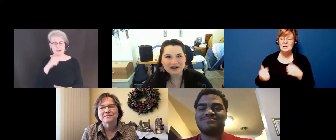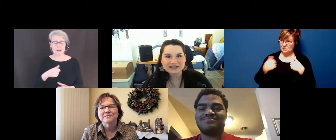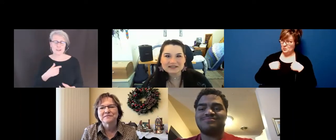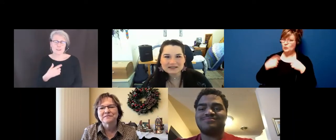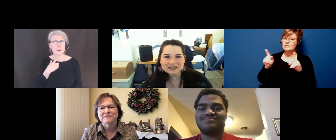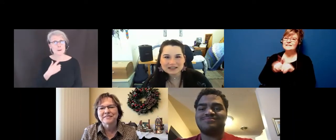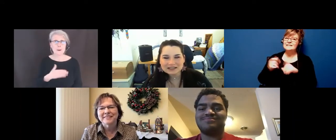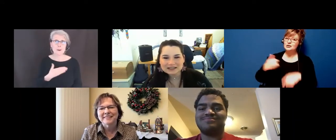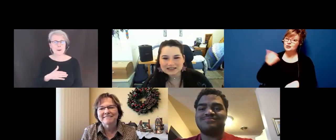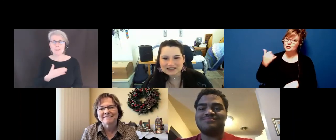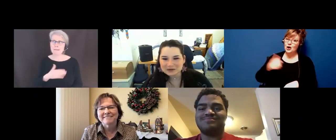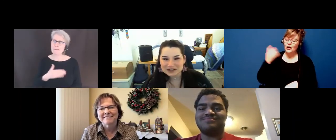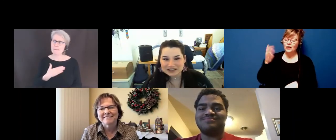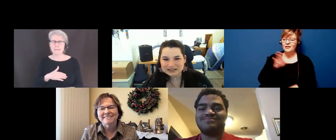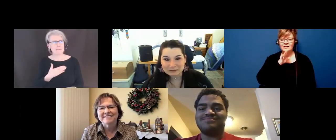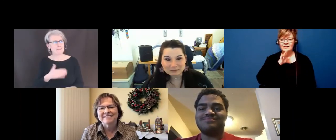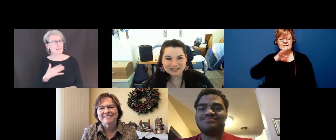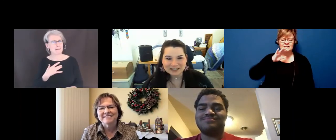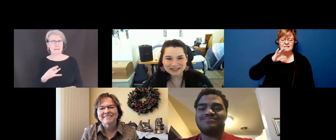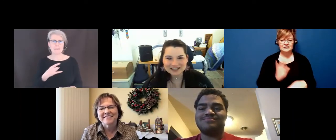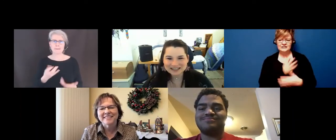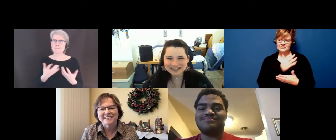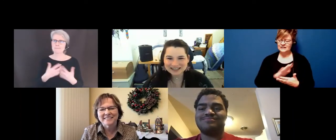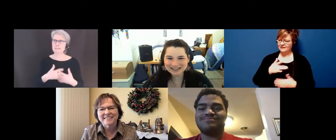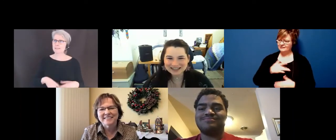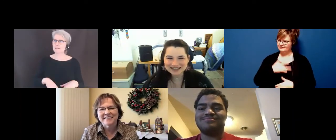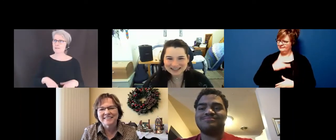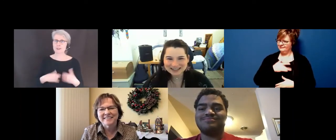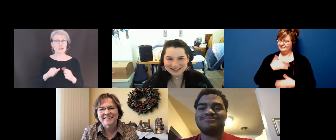felt right. And so I just kept singing.